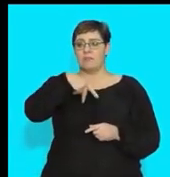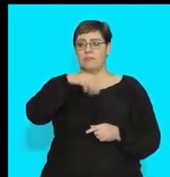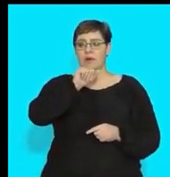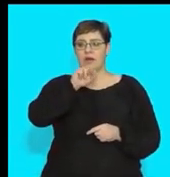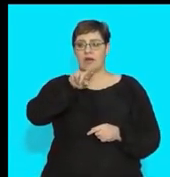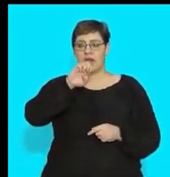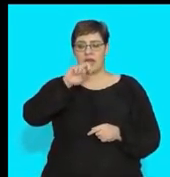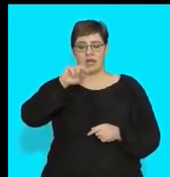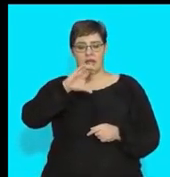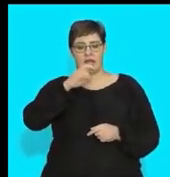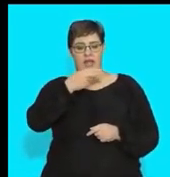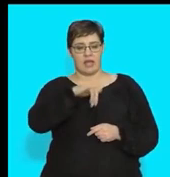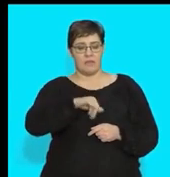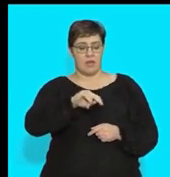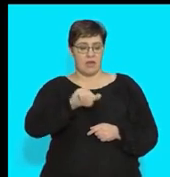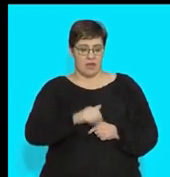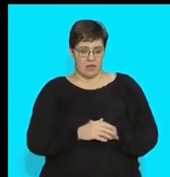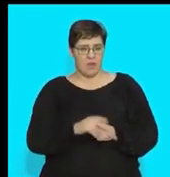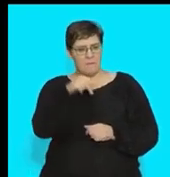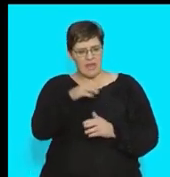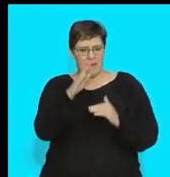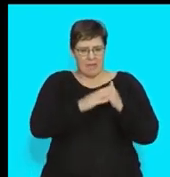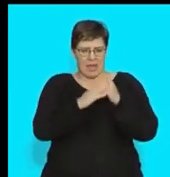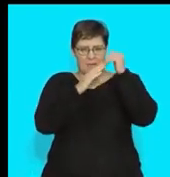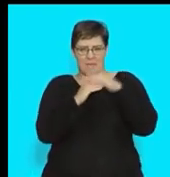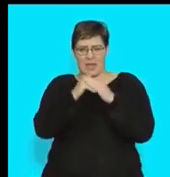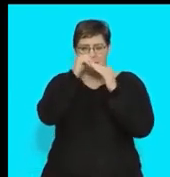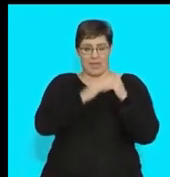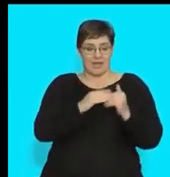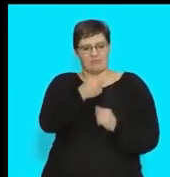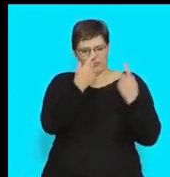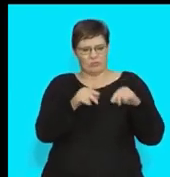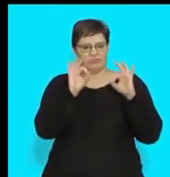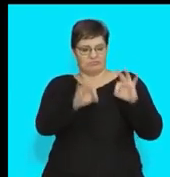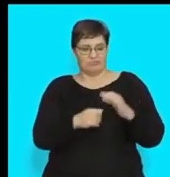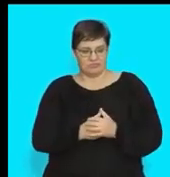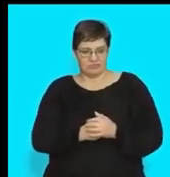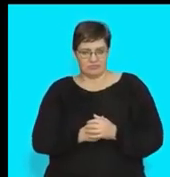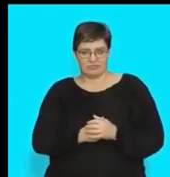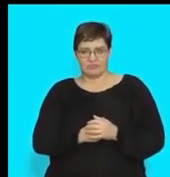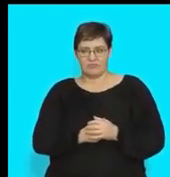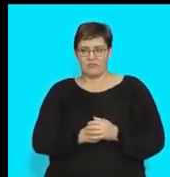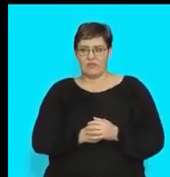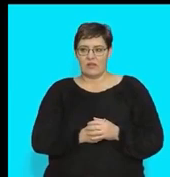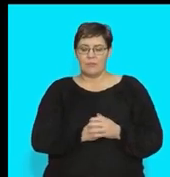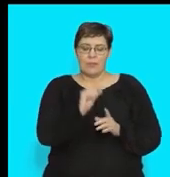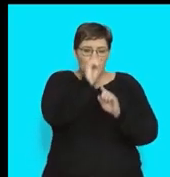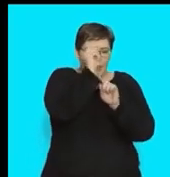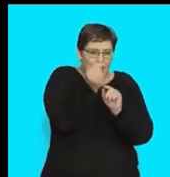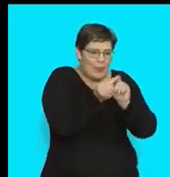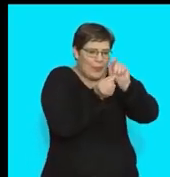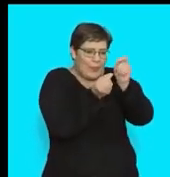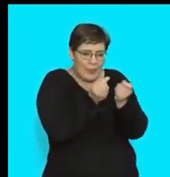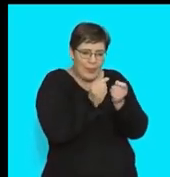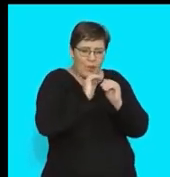packing. P for packing. All right, and that's exactly what it does. Have a look. Round, thin